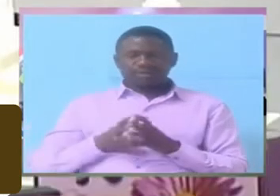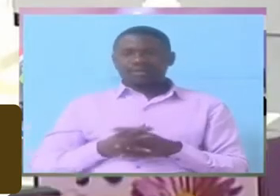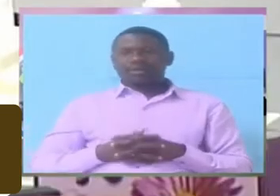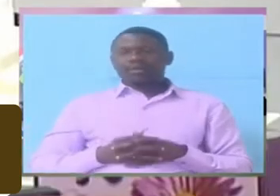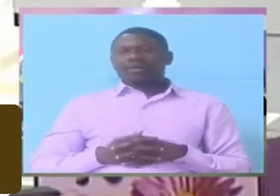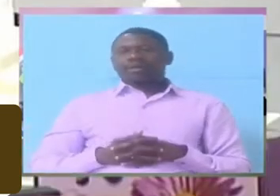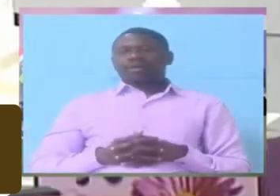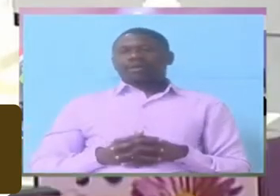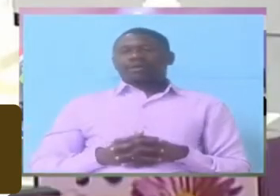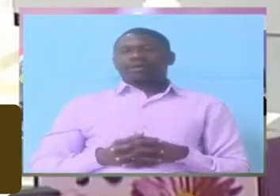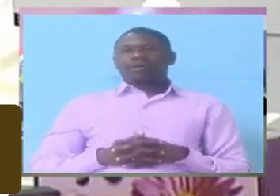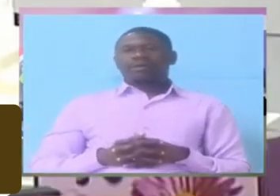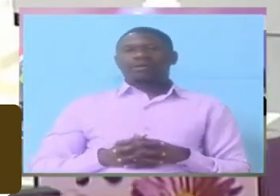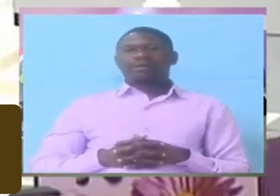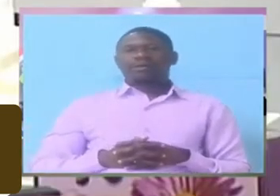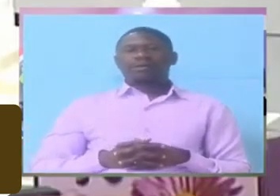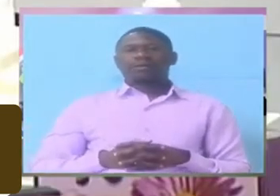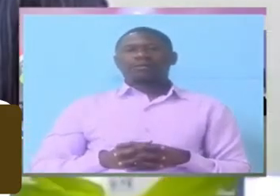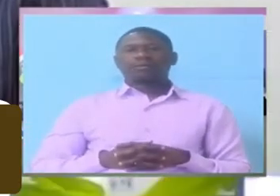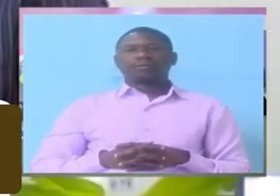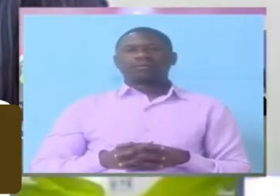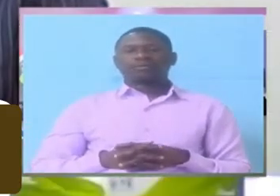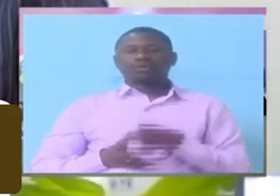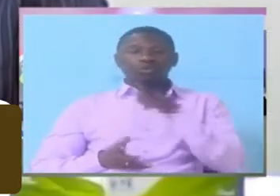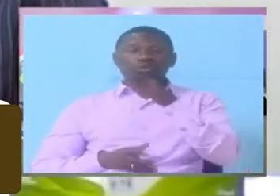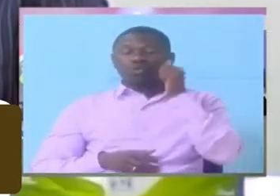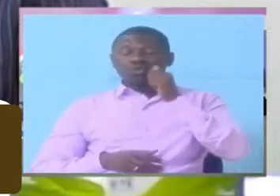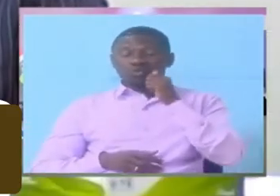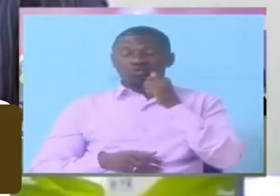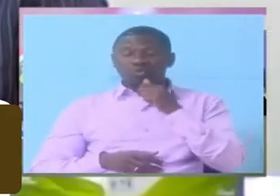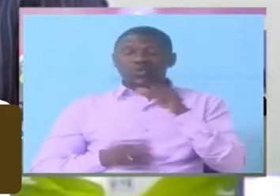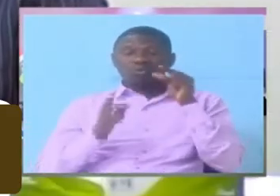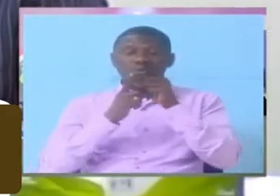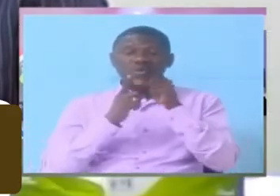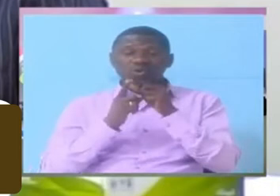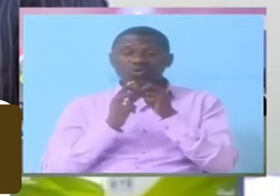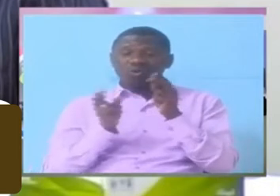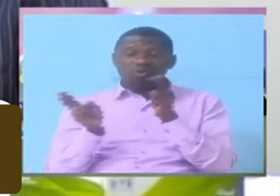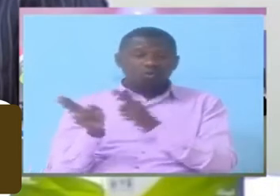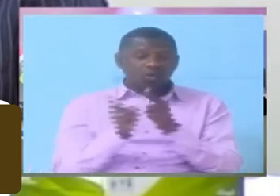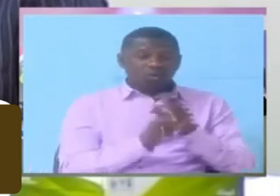carefully. You use the word war advisedly.